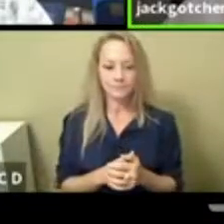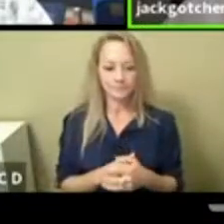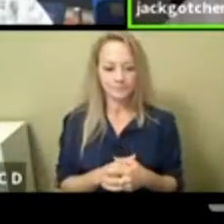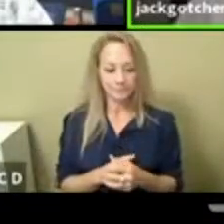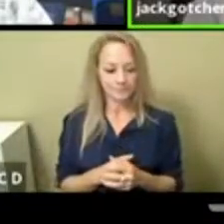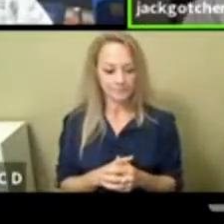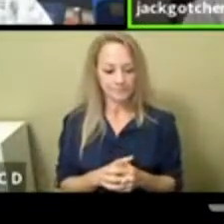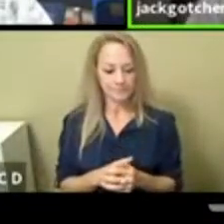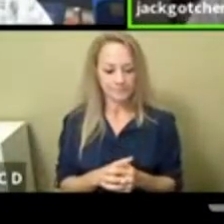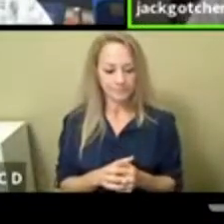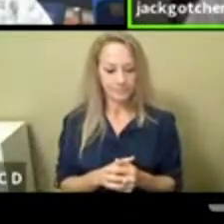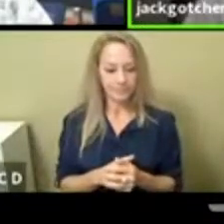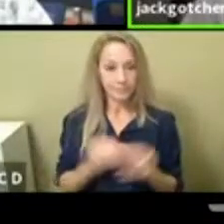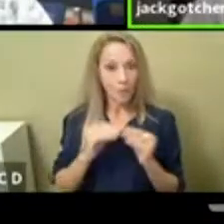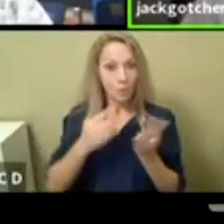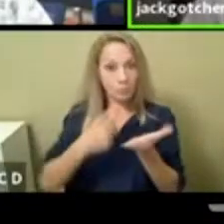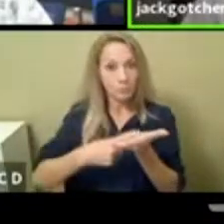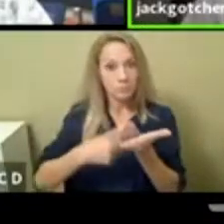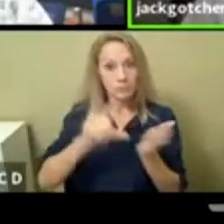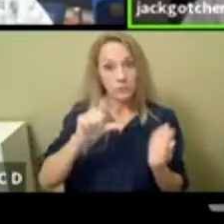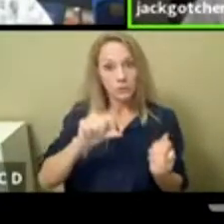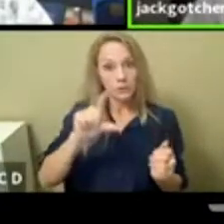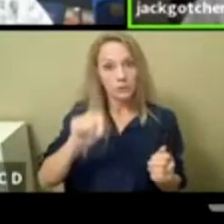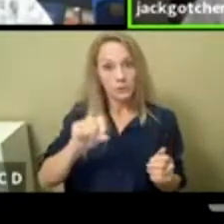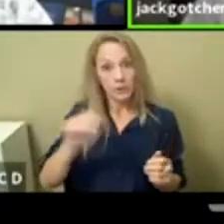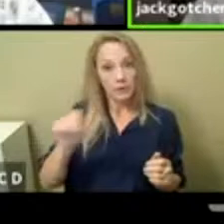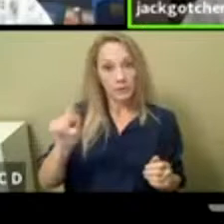Other discussion on 2020-1?